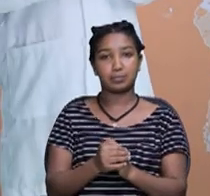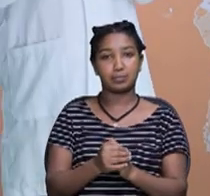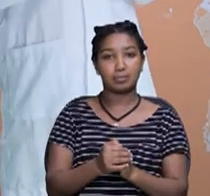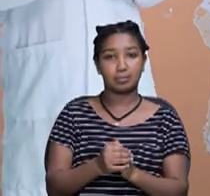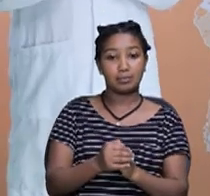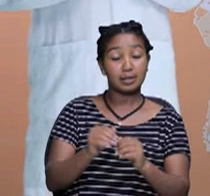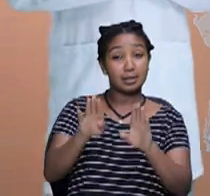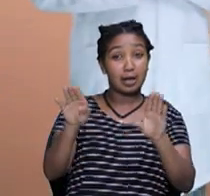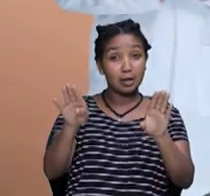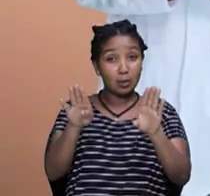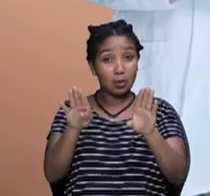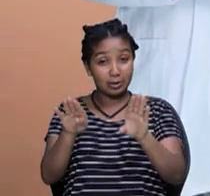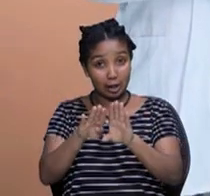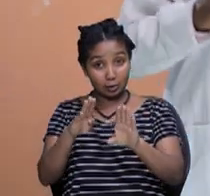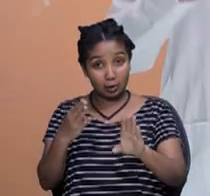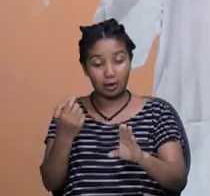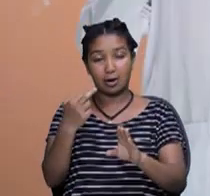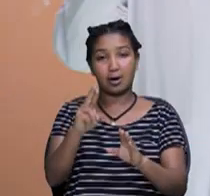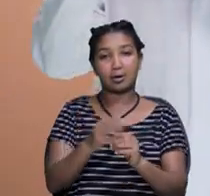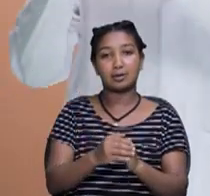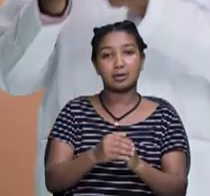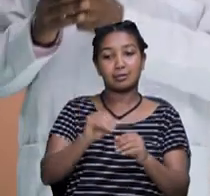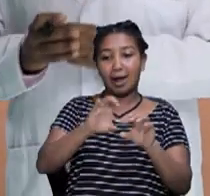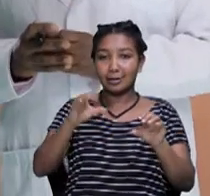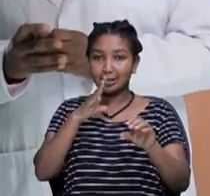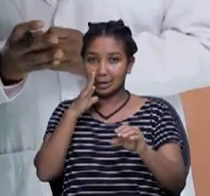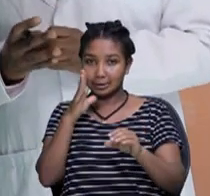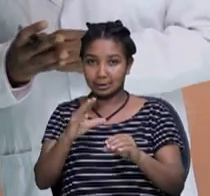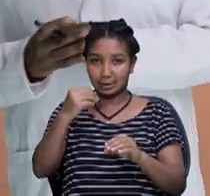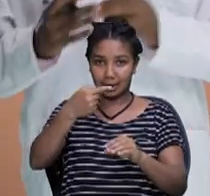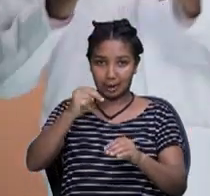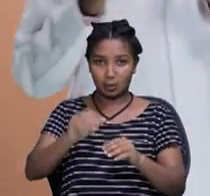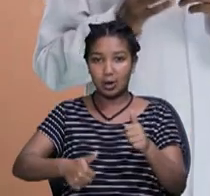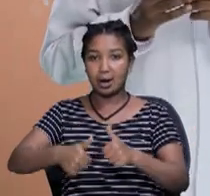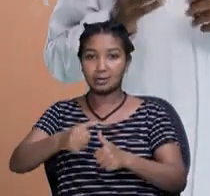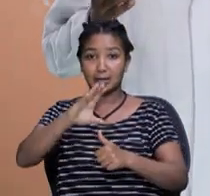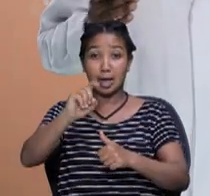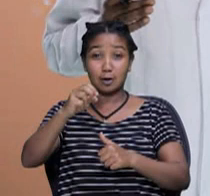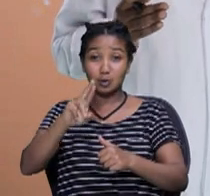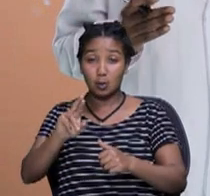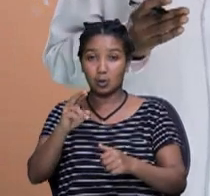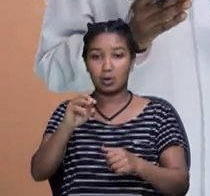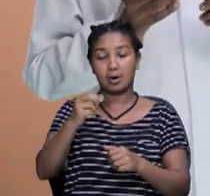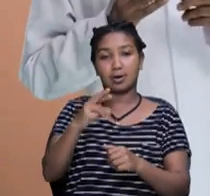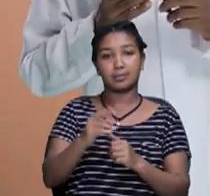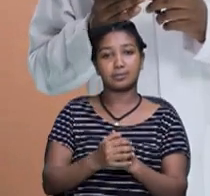The endocrine glands are ductless gland, whereas exocrine glands